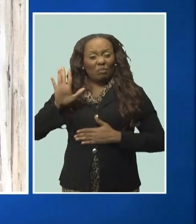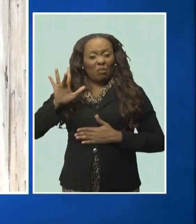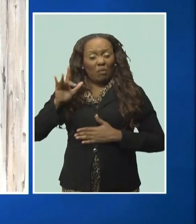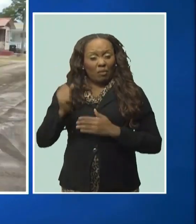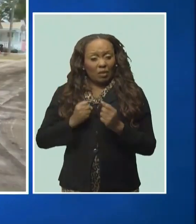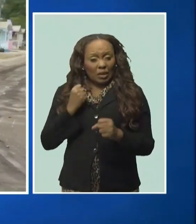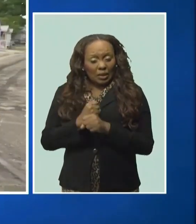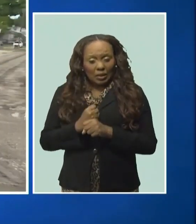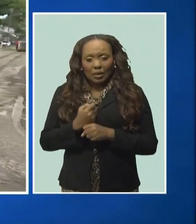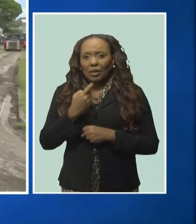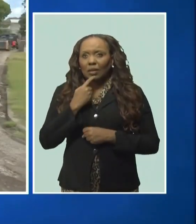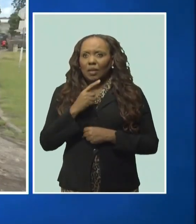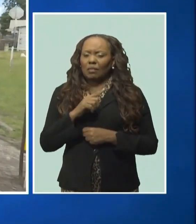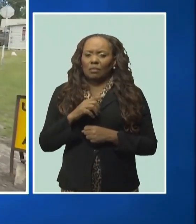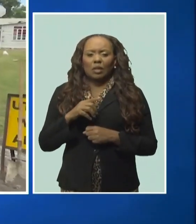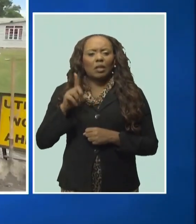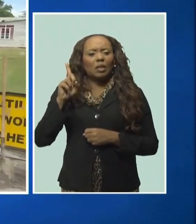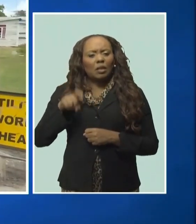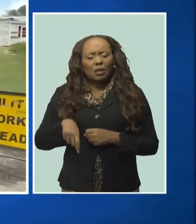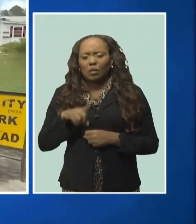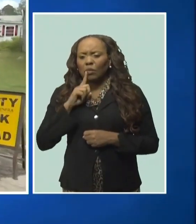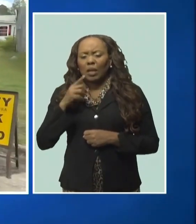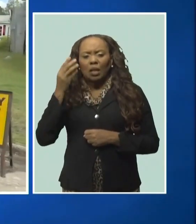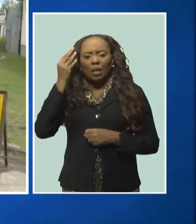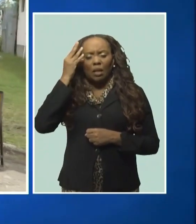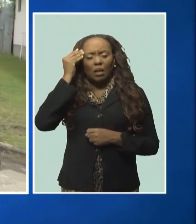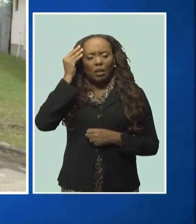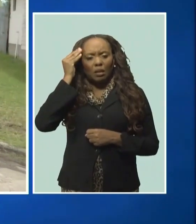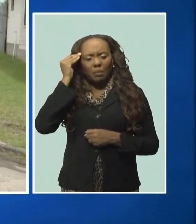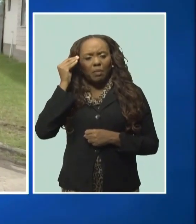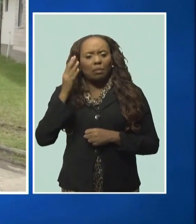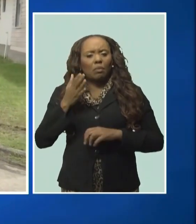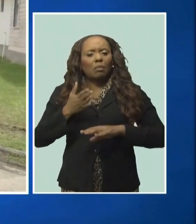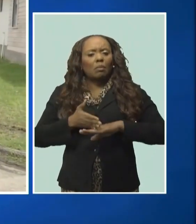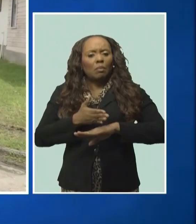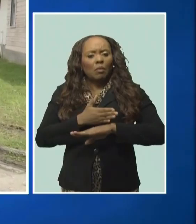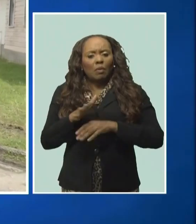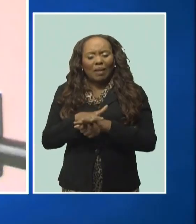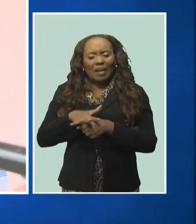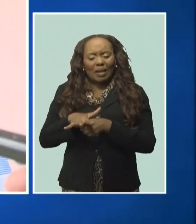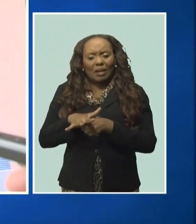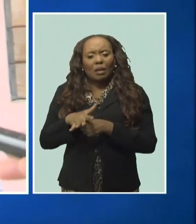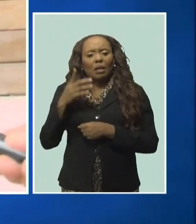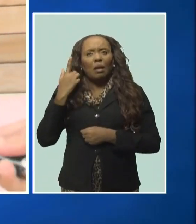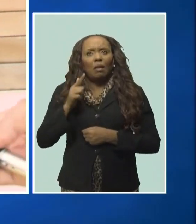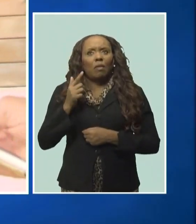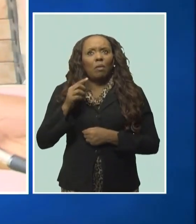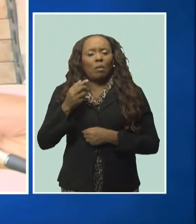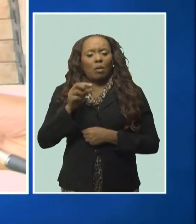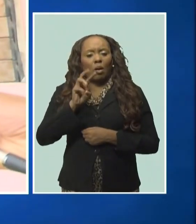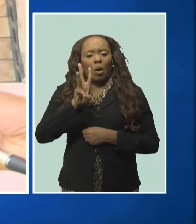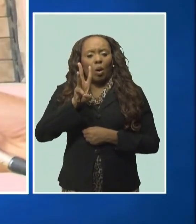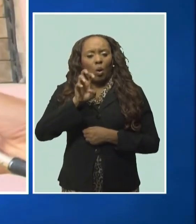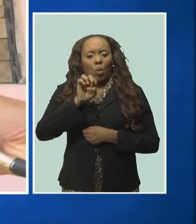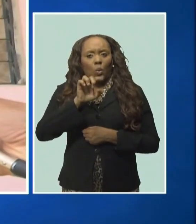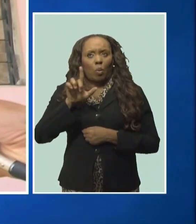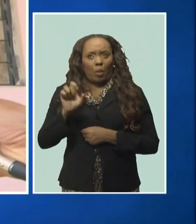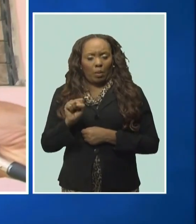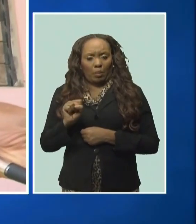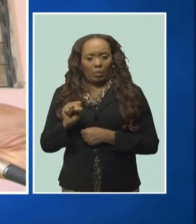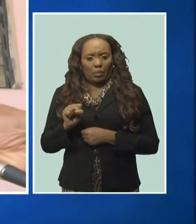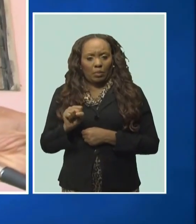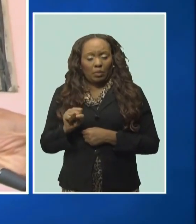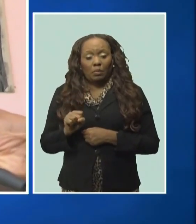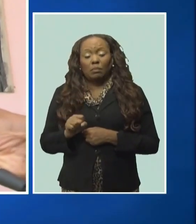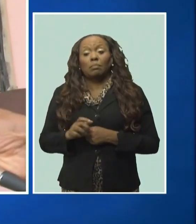CBC News wells should also be a consideration for the improvement of drainage. The road is doing all right, but when it get